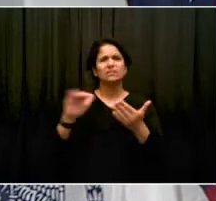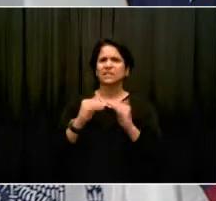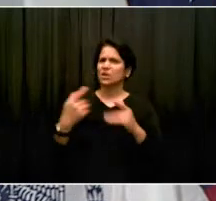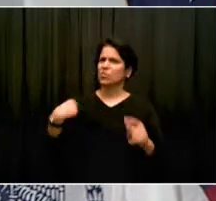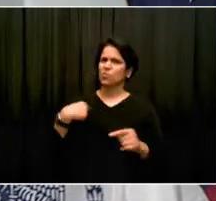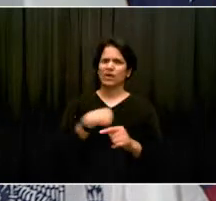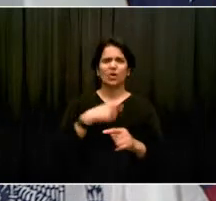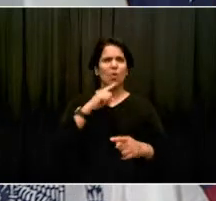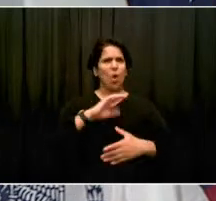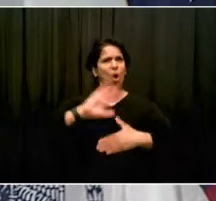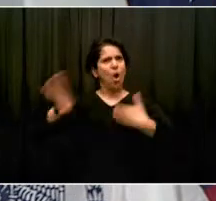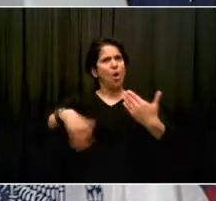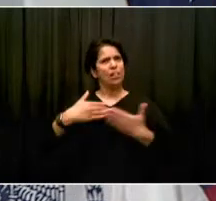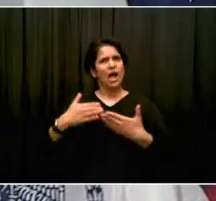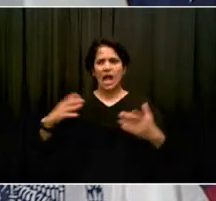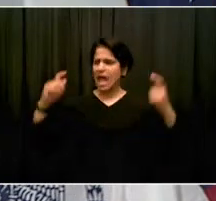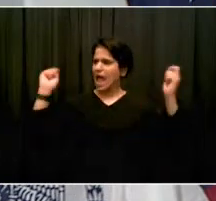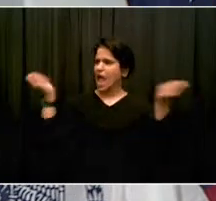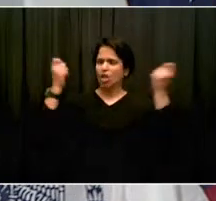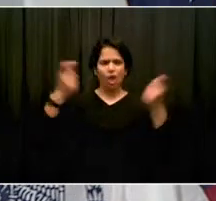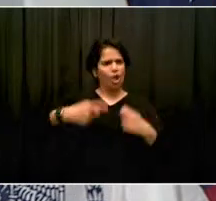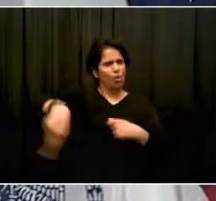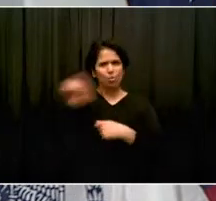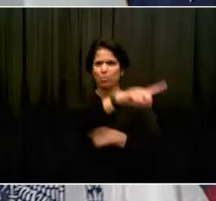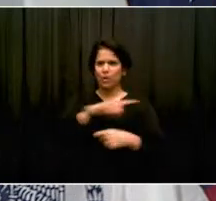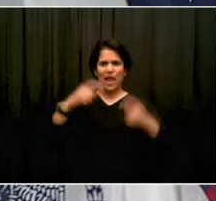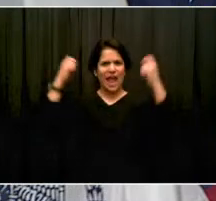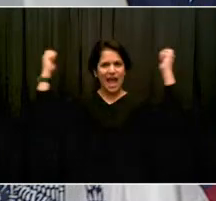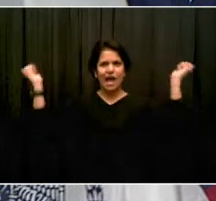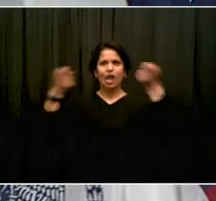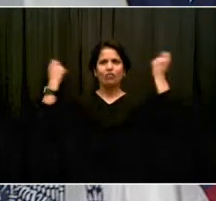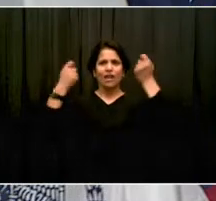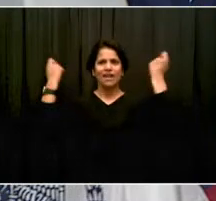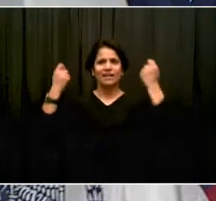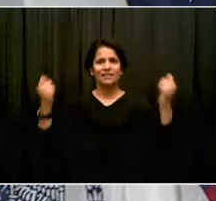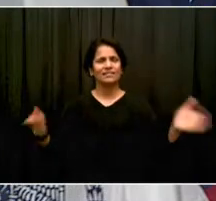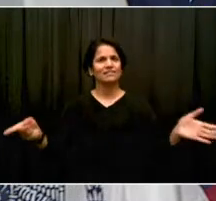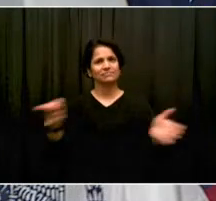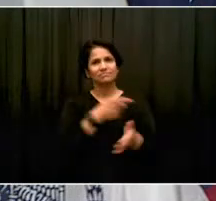are beating COVID right now, but we got to finish